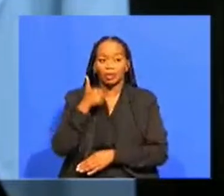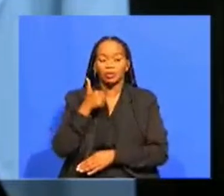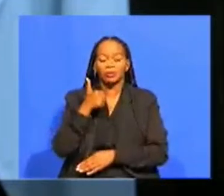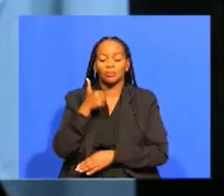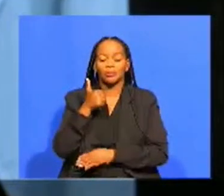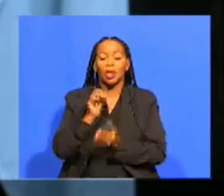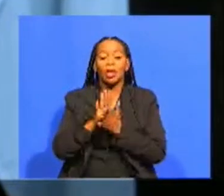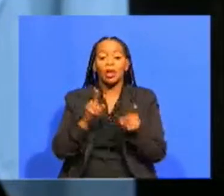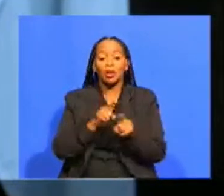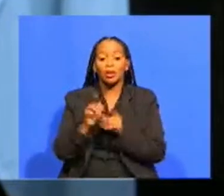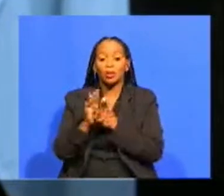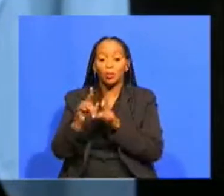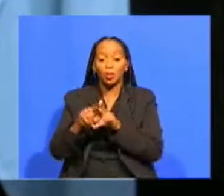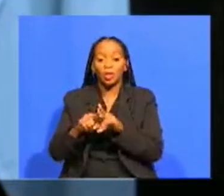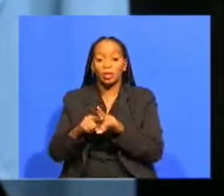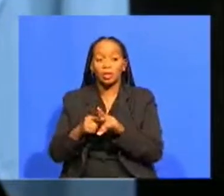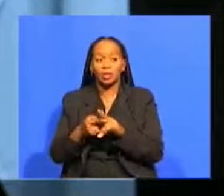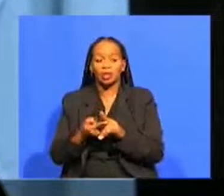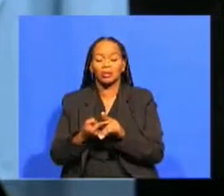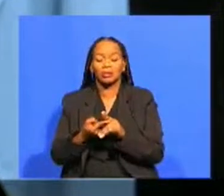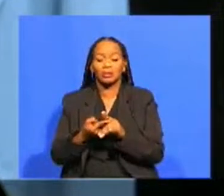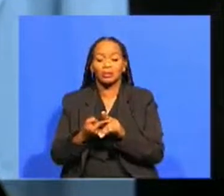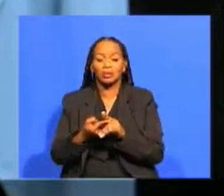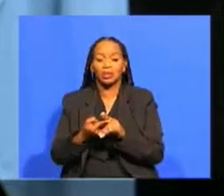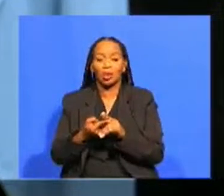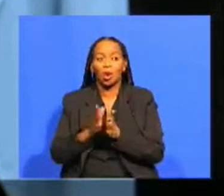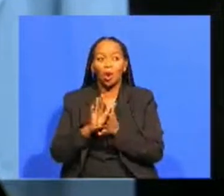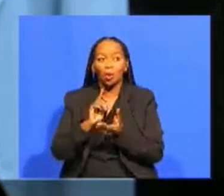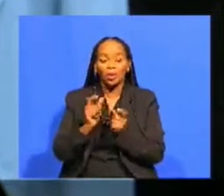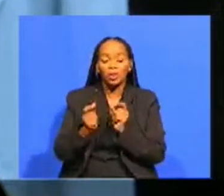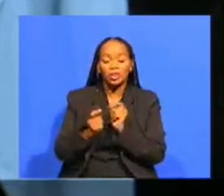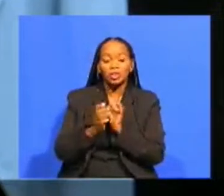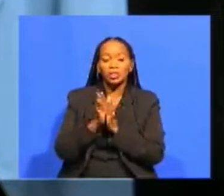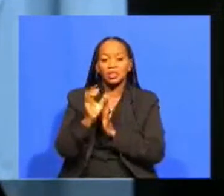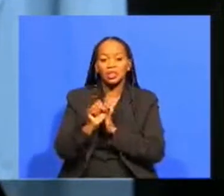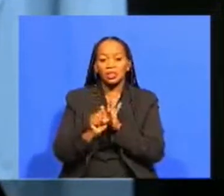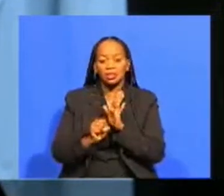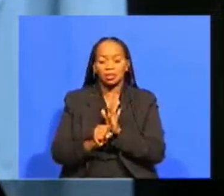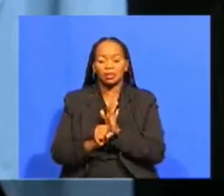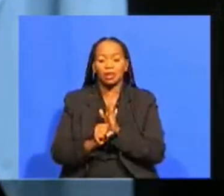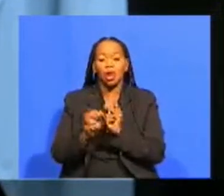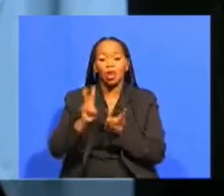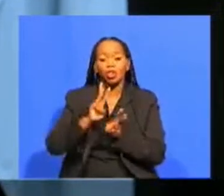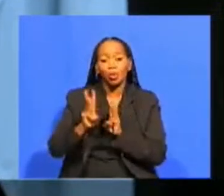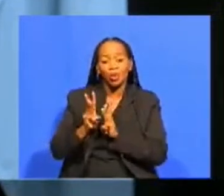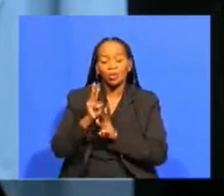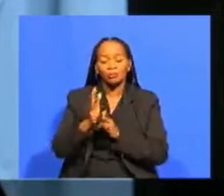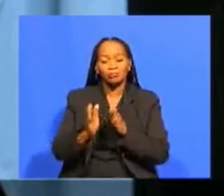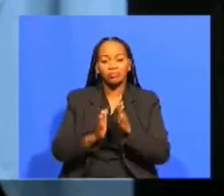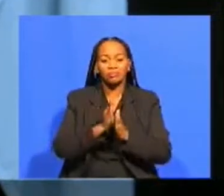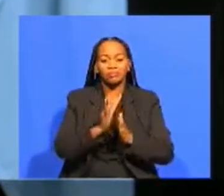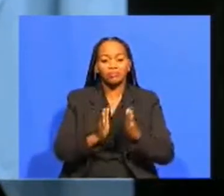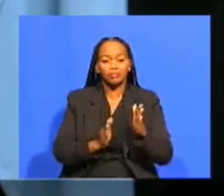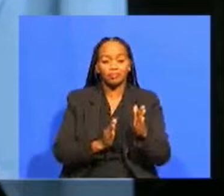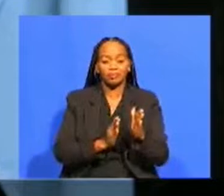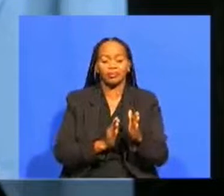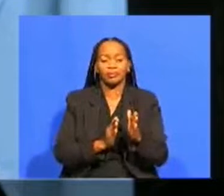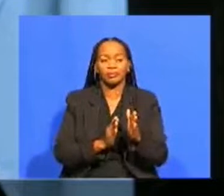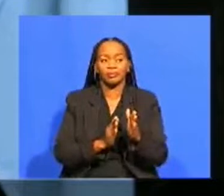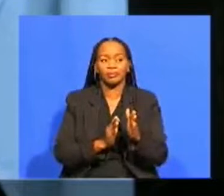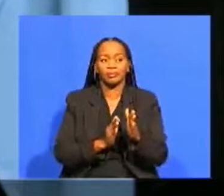of the changing and unseasonal weather patterns that's being experienced